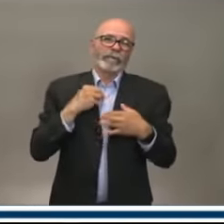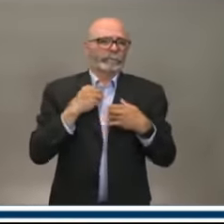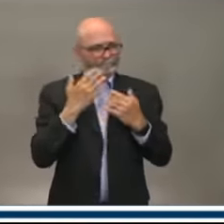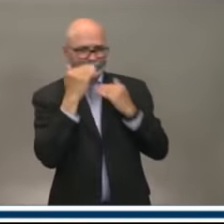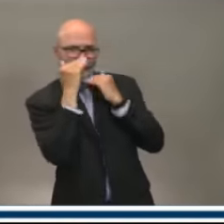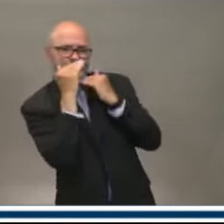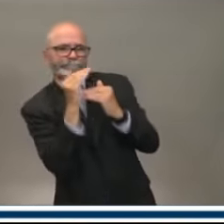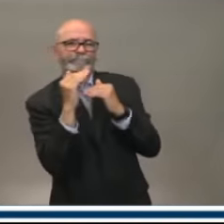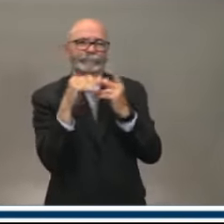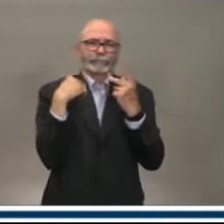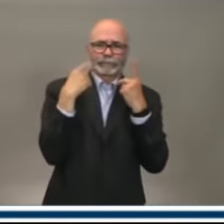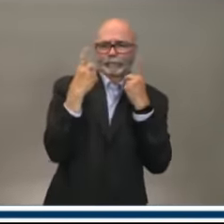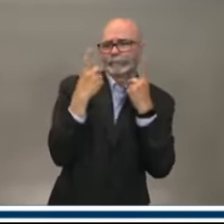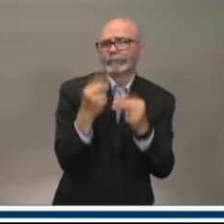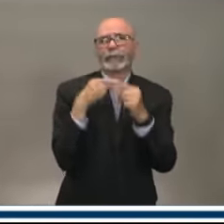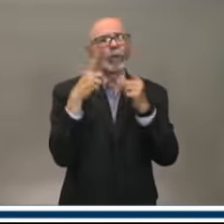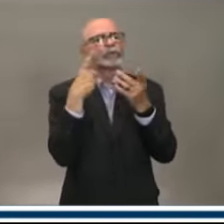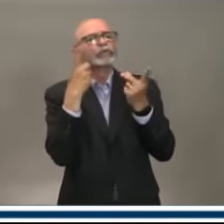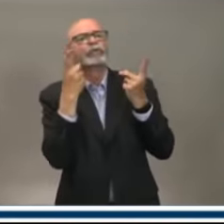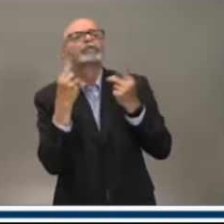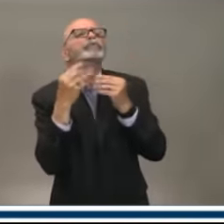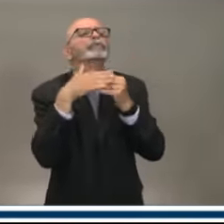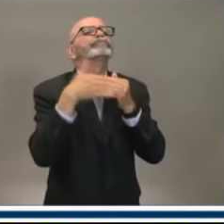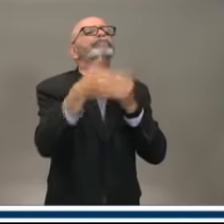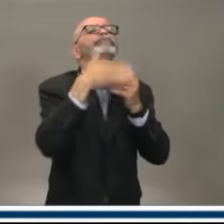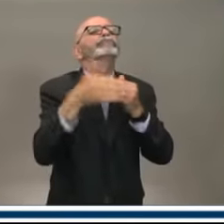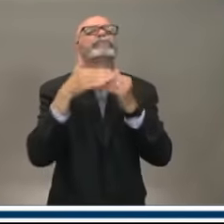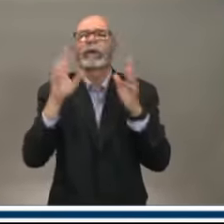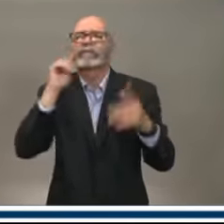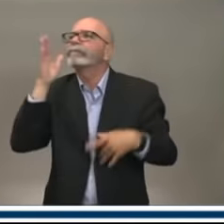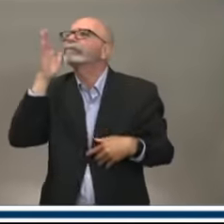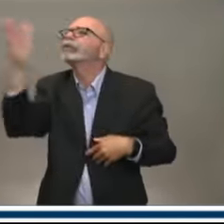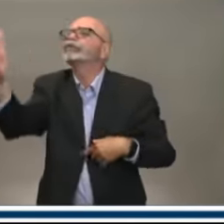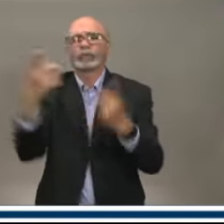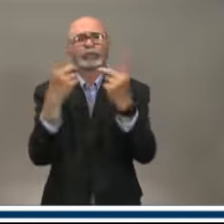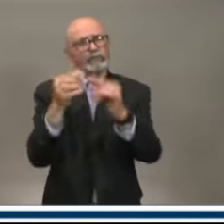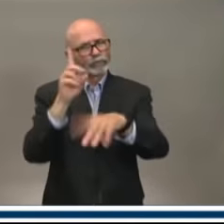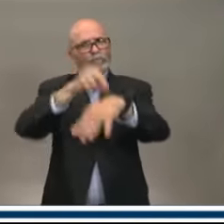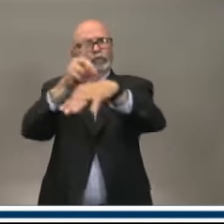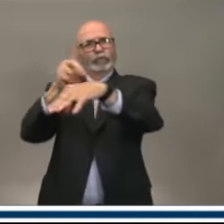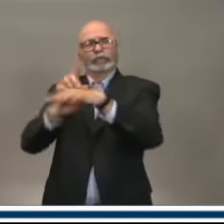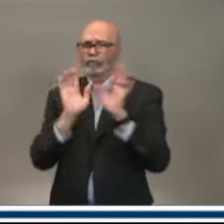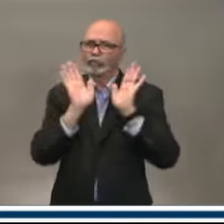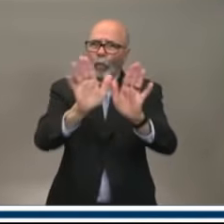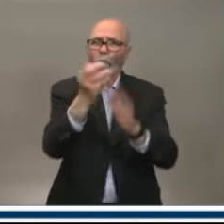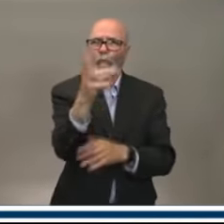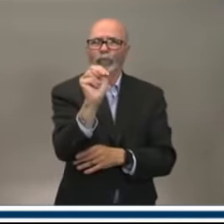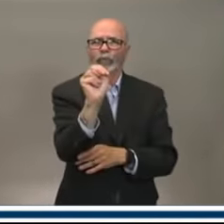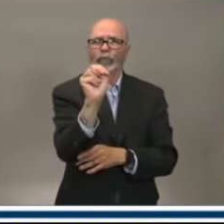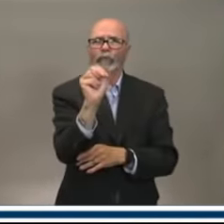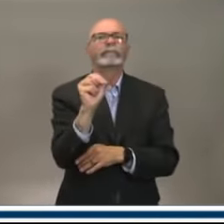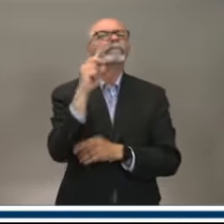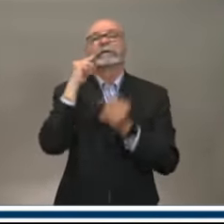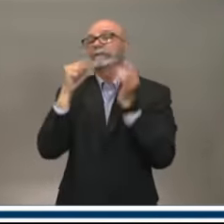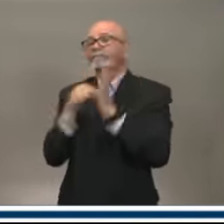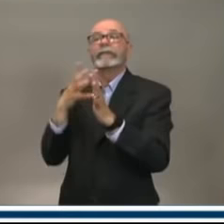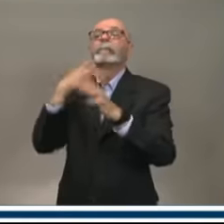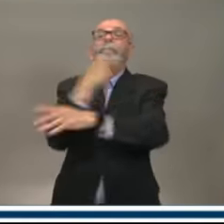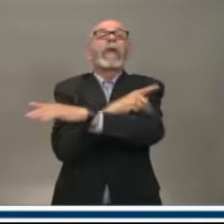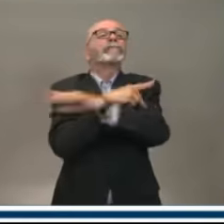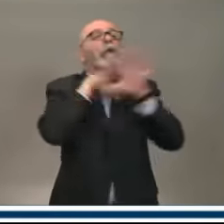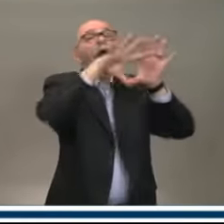to move forward and plan for the future as reopening our province. Thank you, Dr.